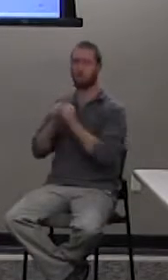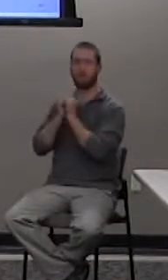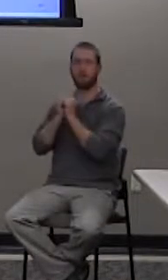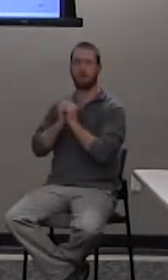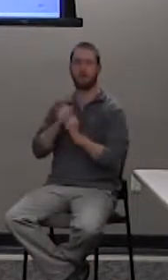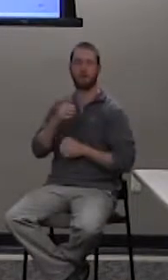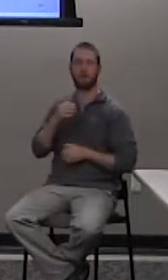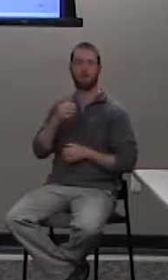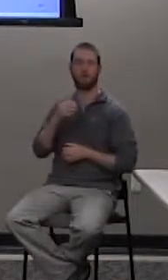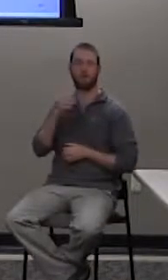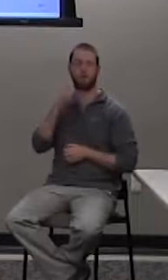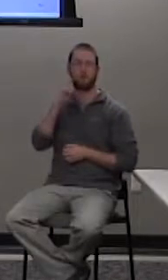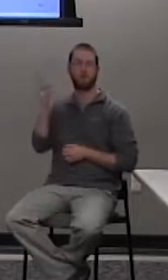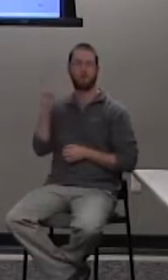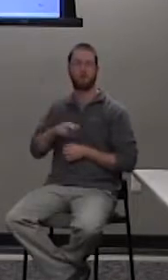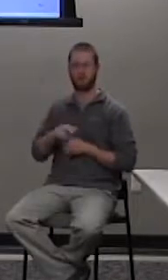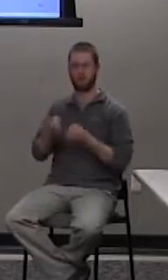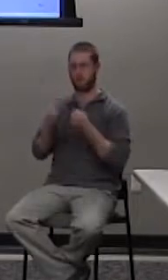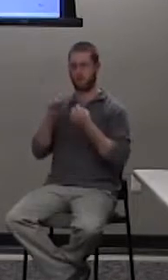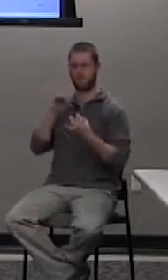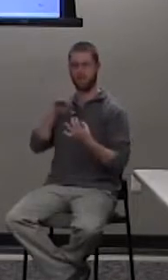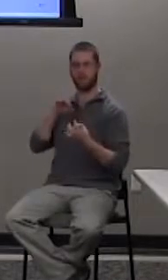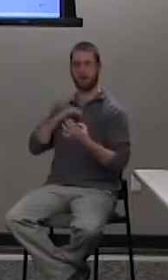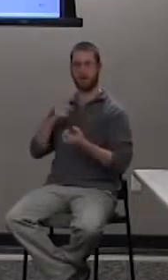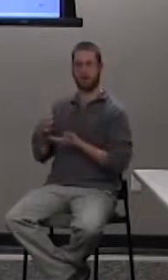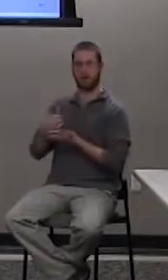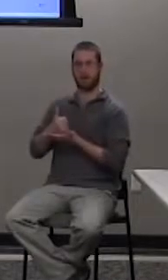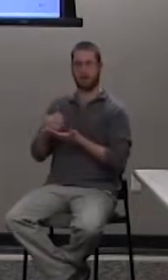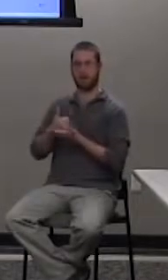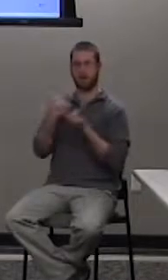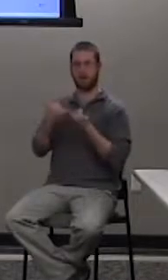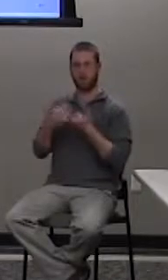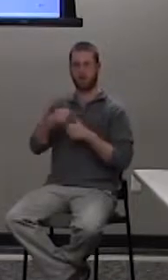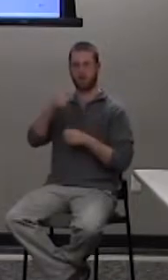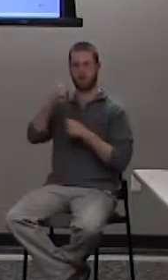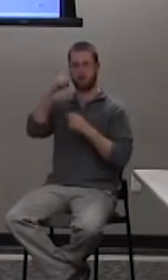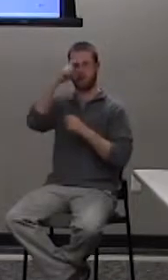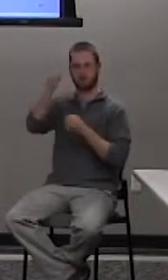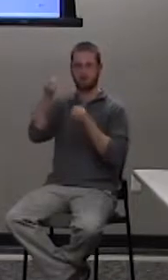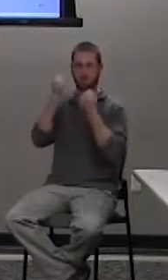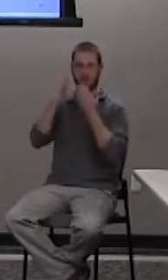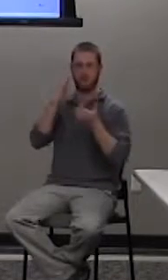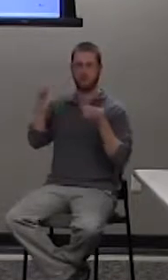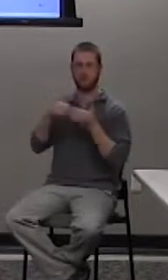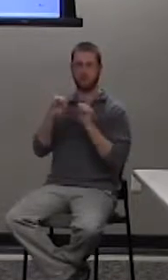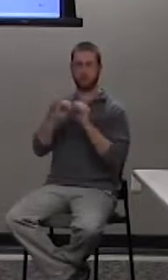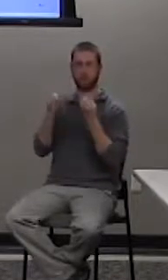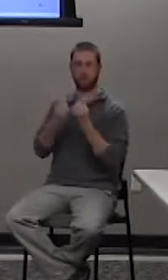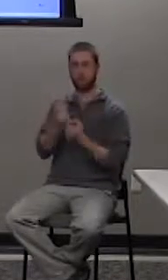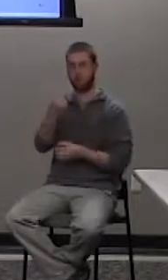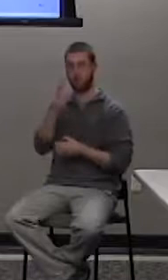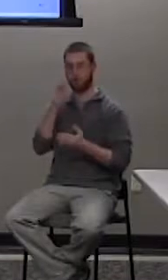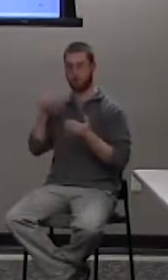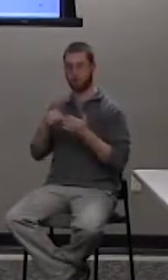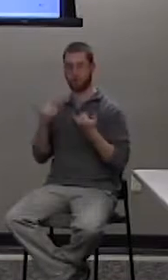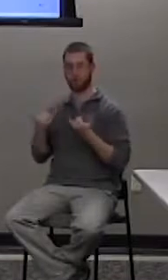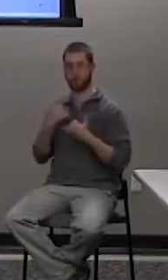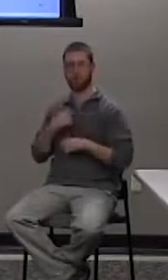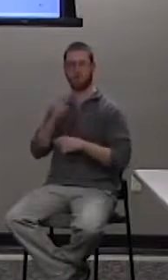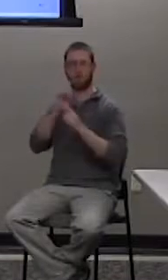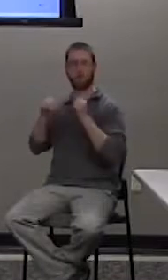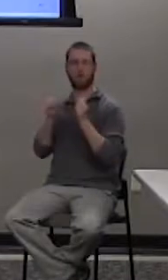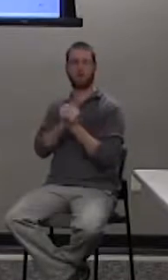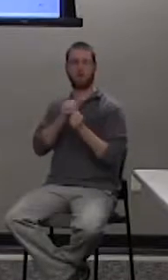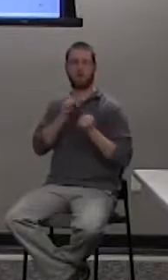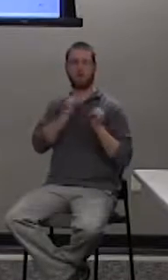synthesizing all the feedback that I'm collecting this trip, because we're doing a lot of focus groups. One of the big focuses this time is talking with the